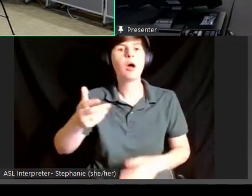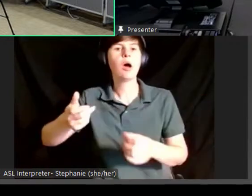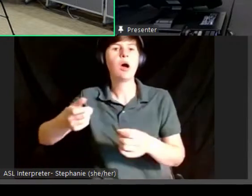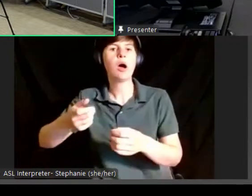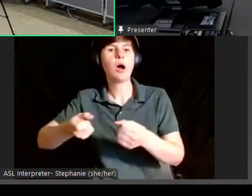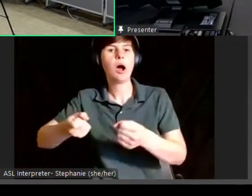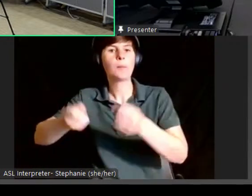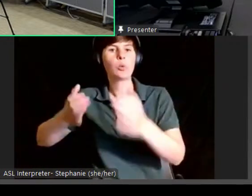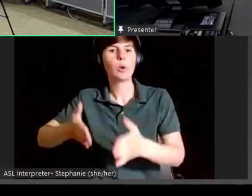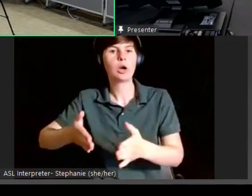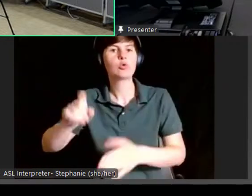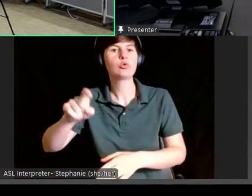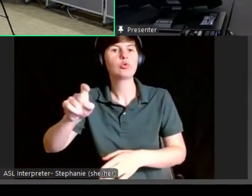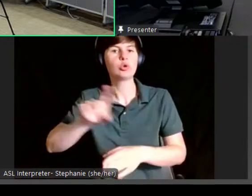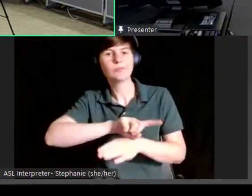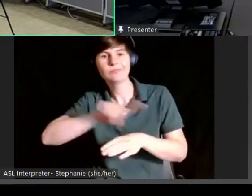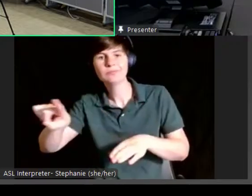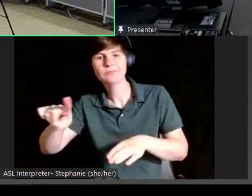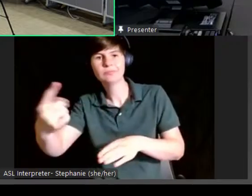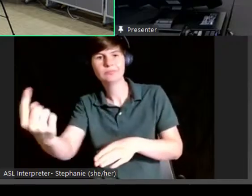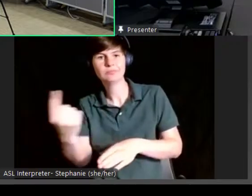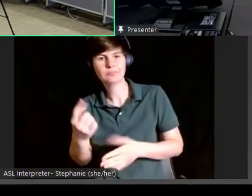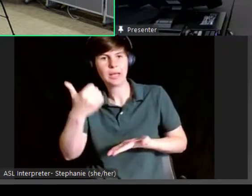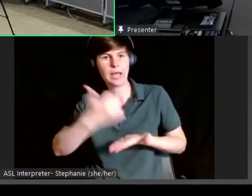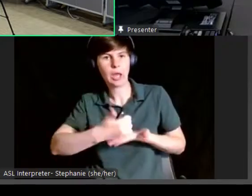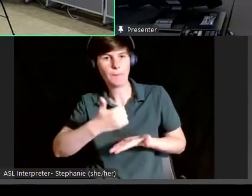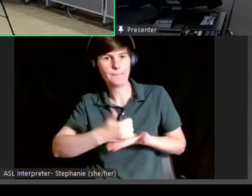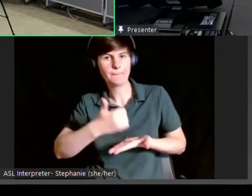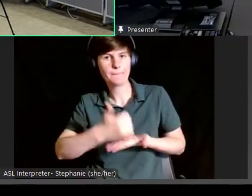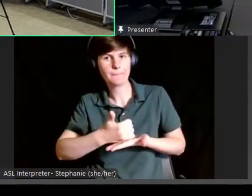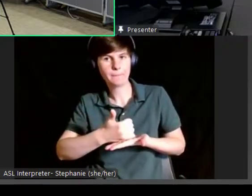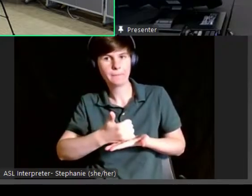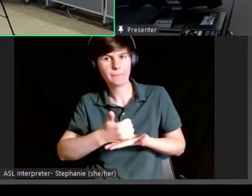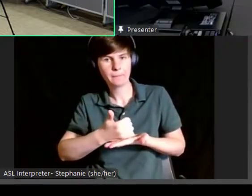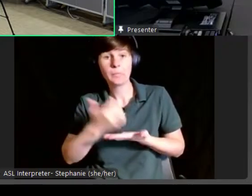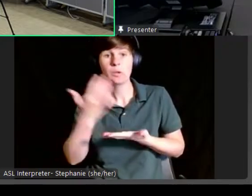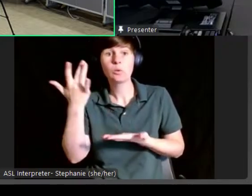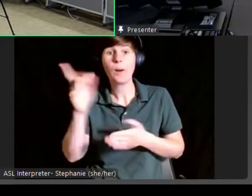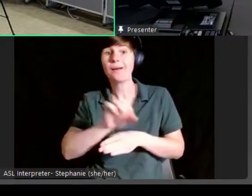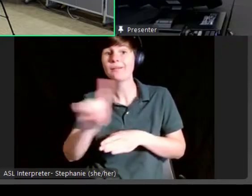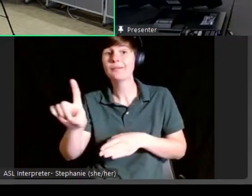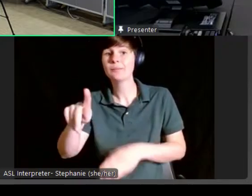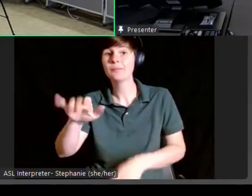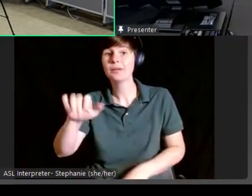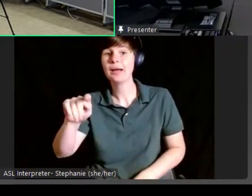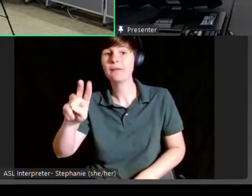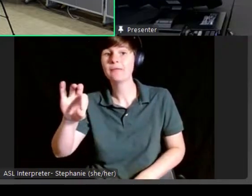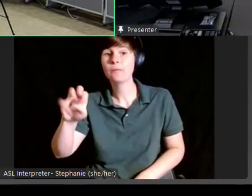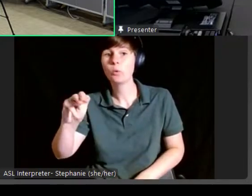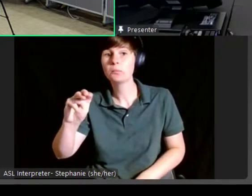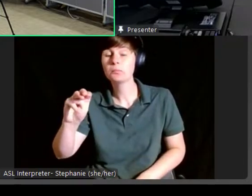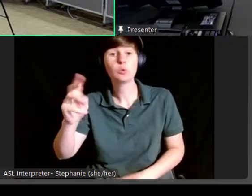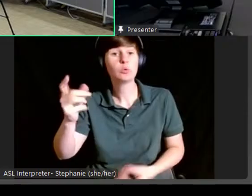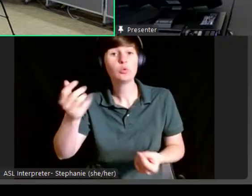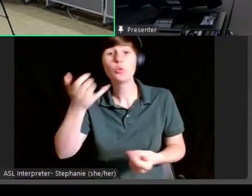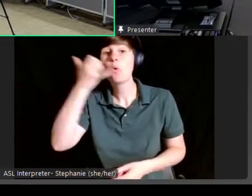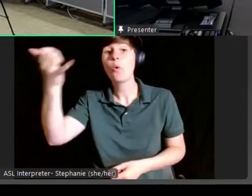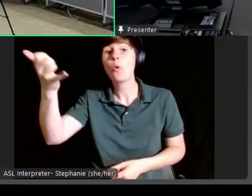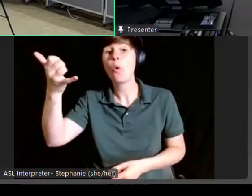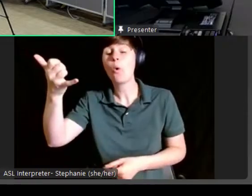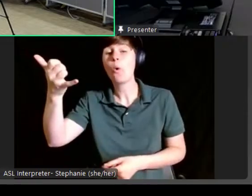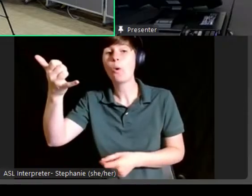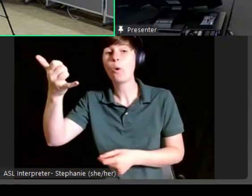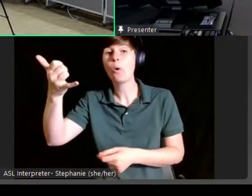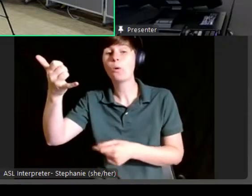at the platform, so that they can get off and, they would call control center and said, we're holding, and then they move the gap filler. So